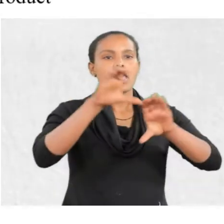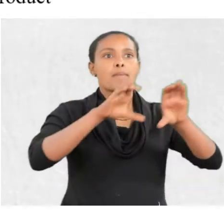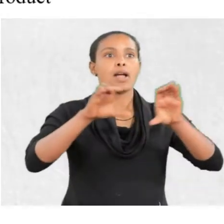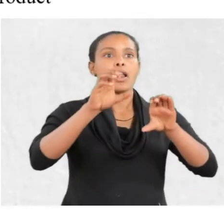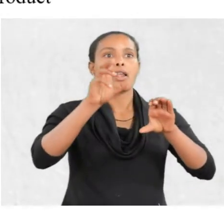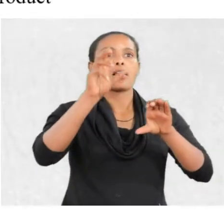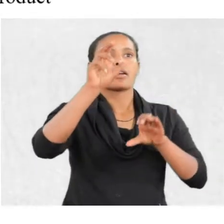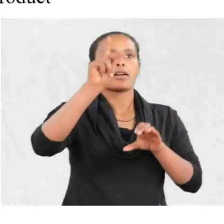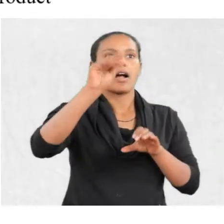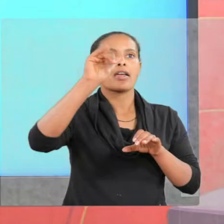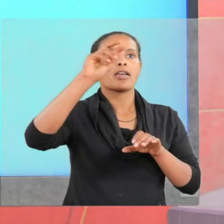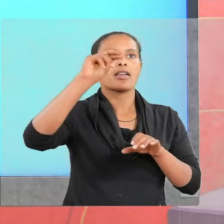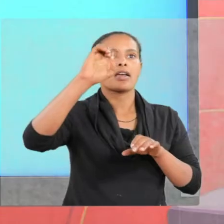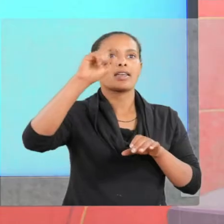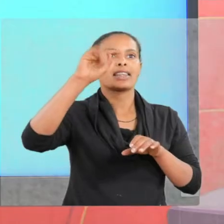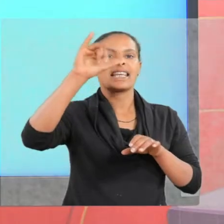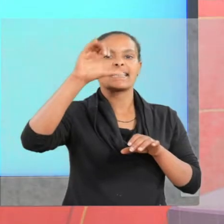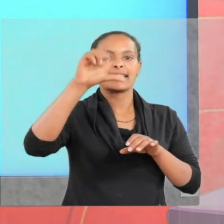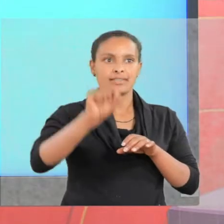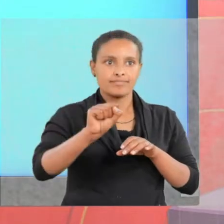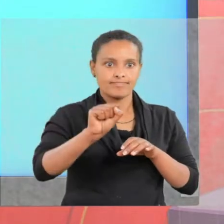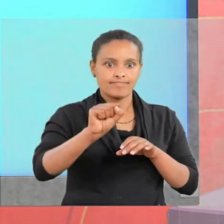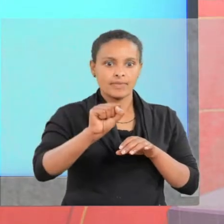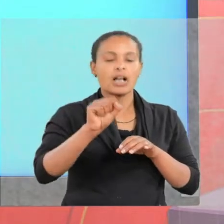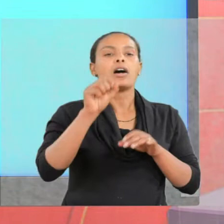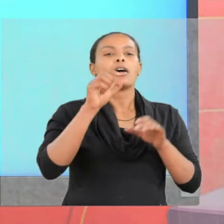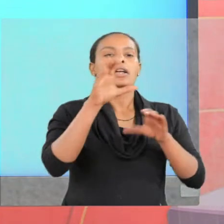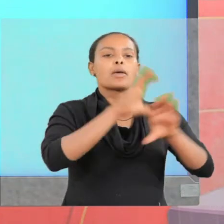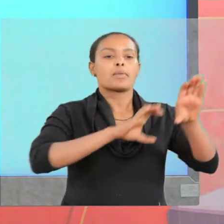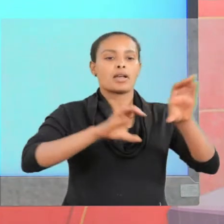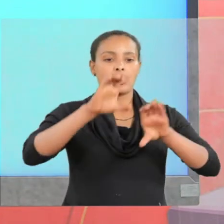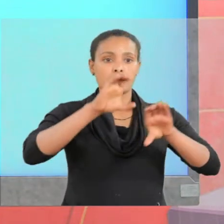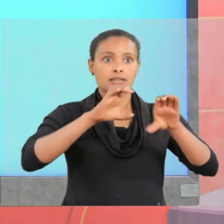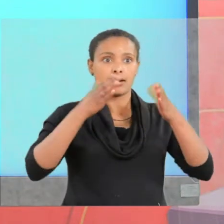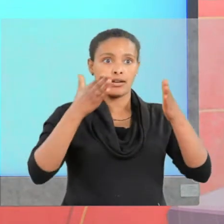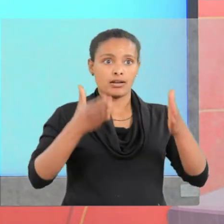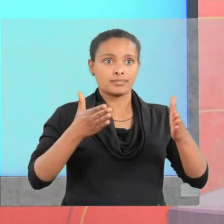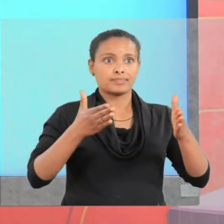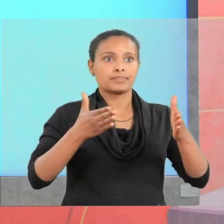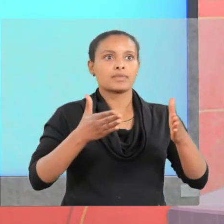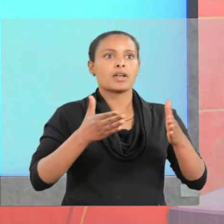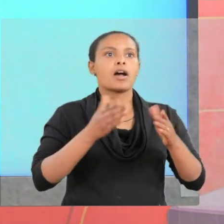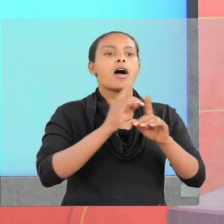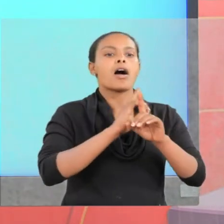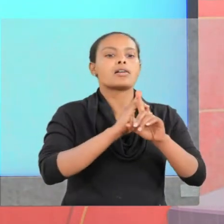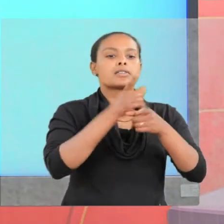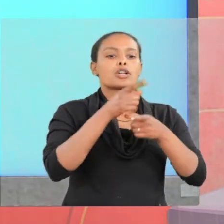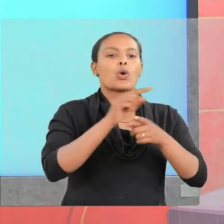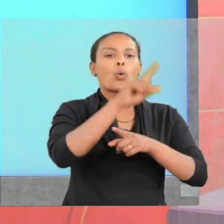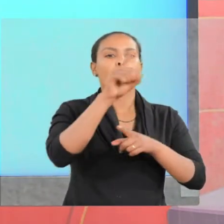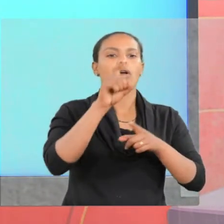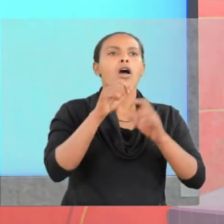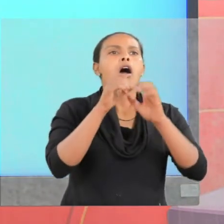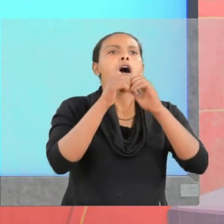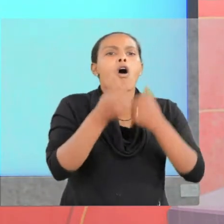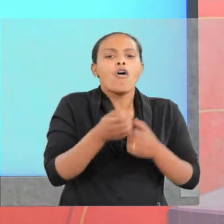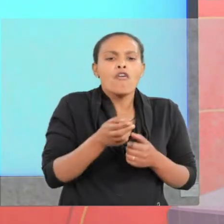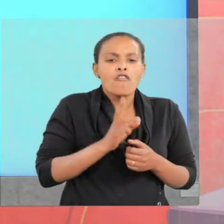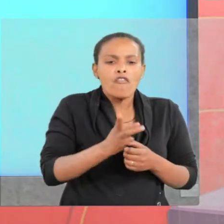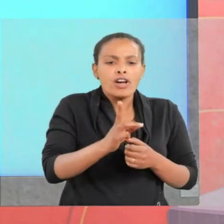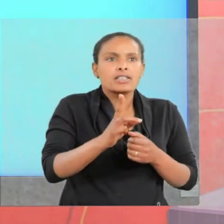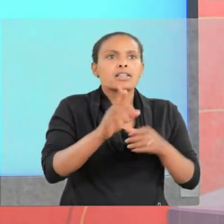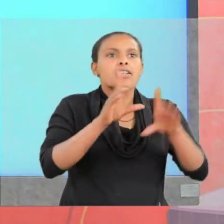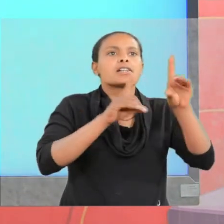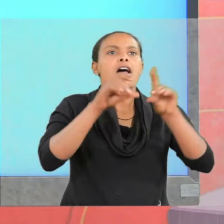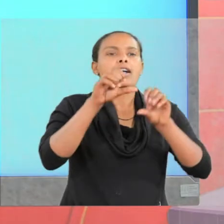Chemical kinetics. Chemical kinetics answer the question, how fast does